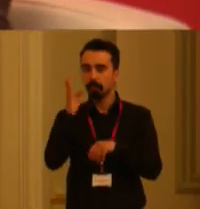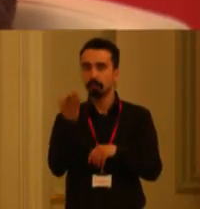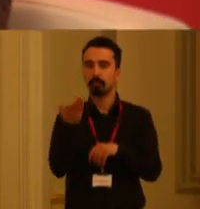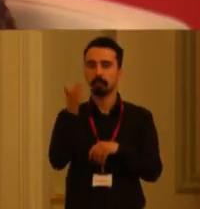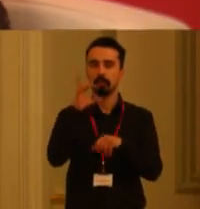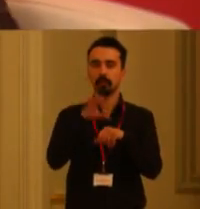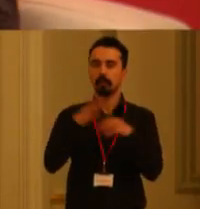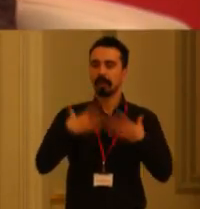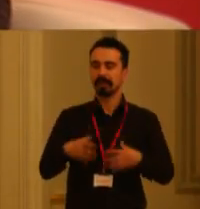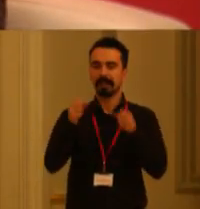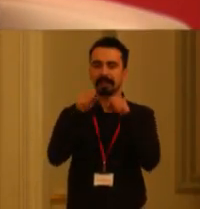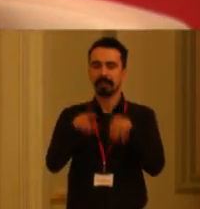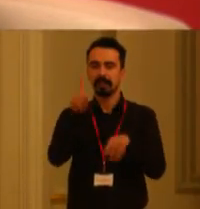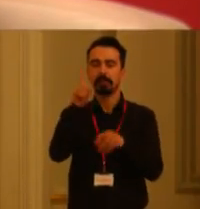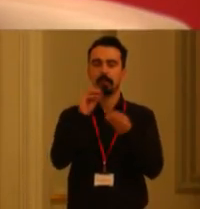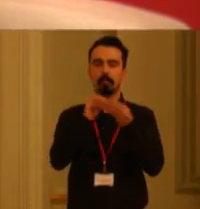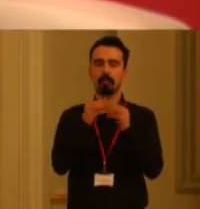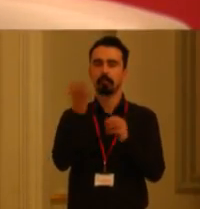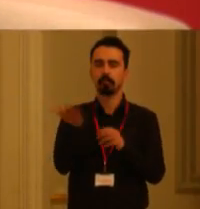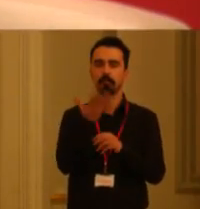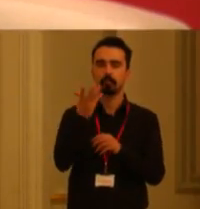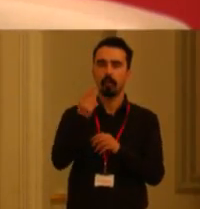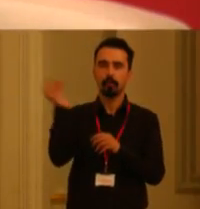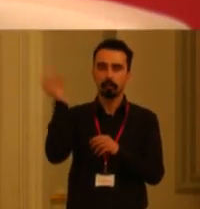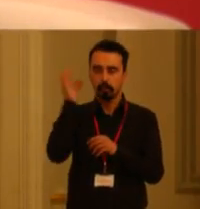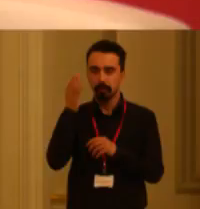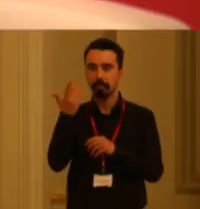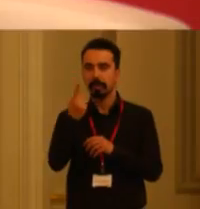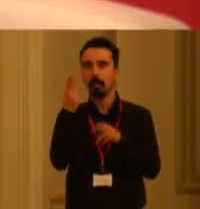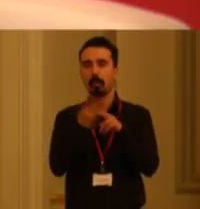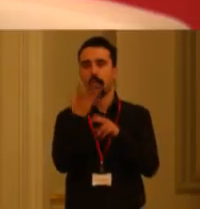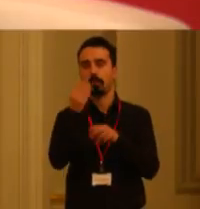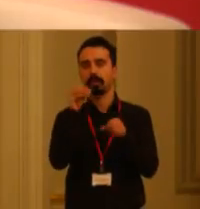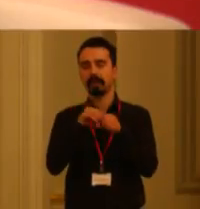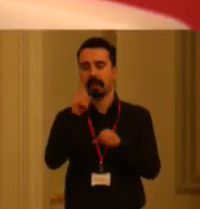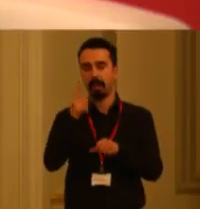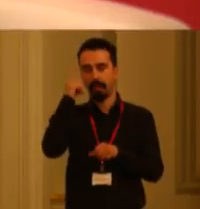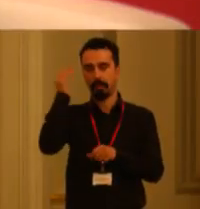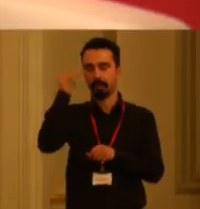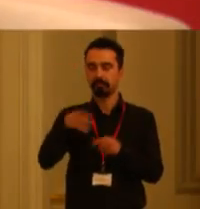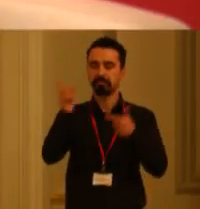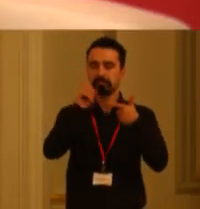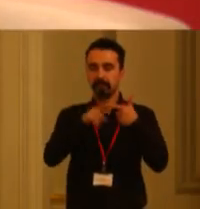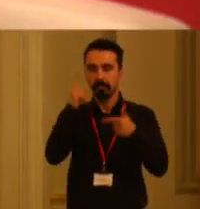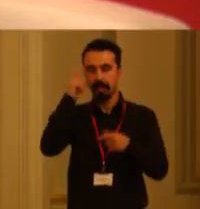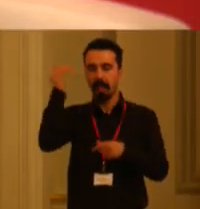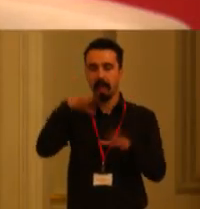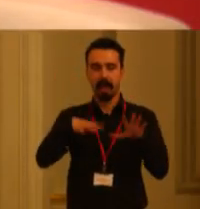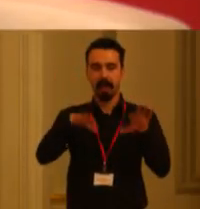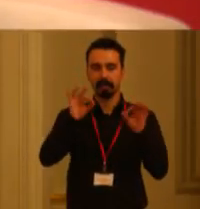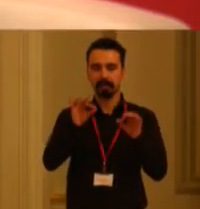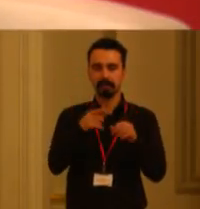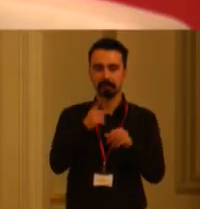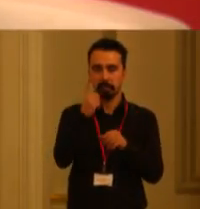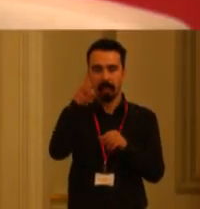virgin or not. Just imagine, I mean, this is the initial bit. You go to see a doctor, this is something that I frequently hear, so that came to my